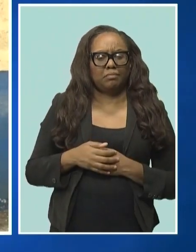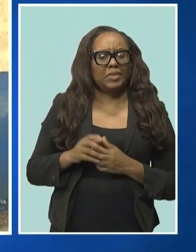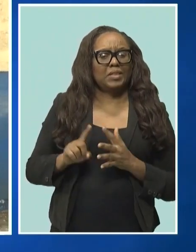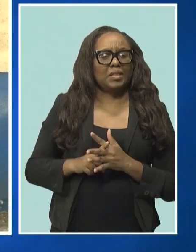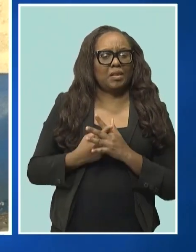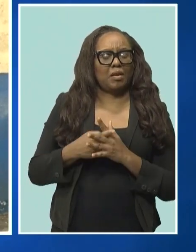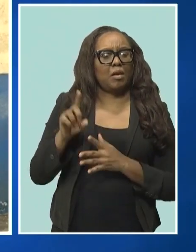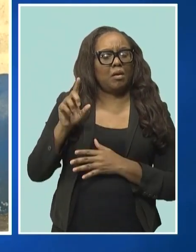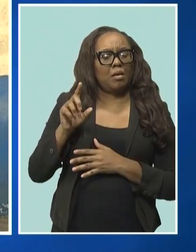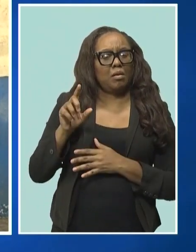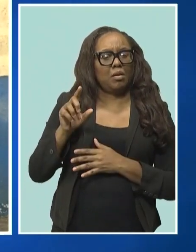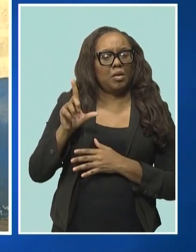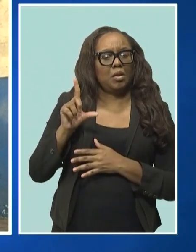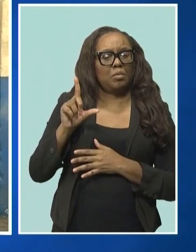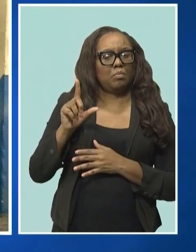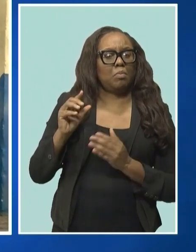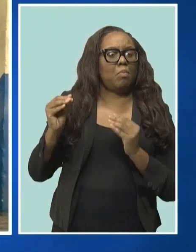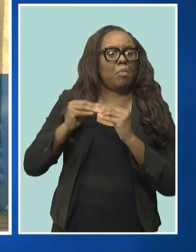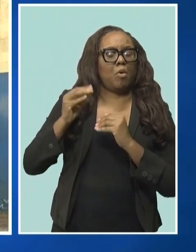the Barbados National Bank.